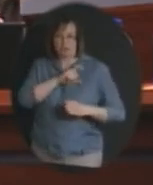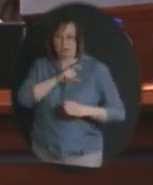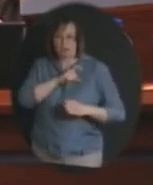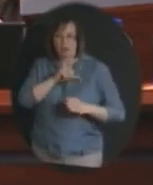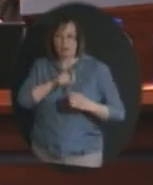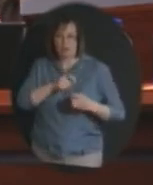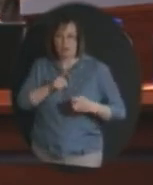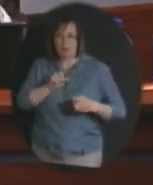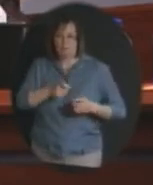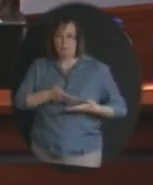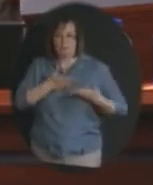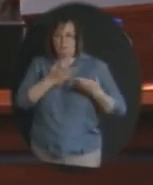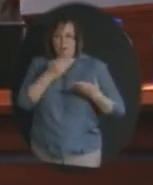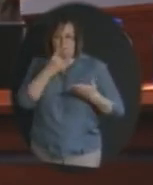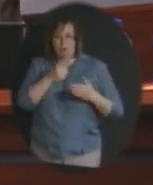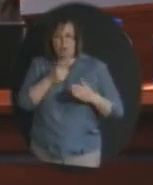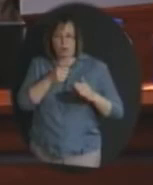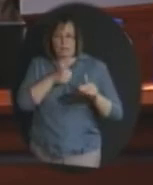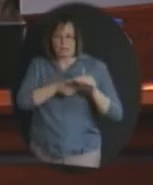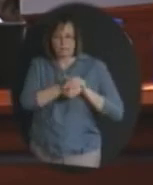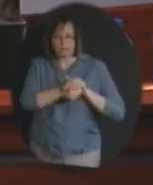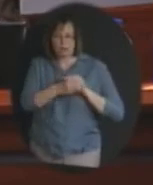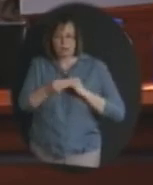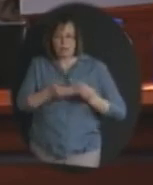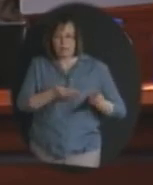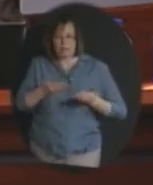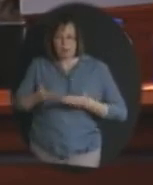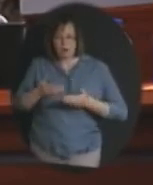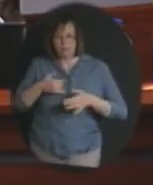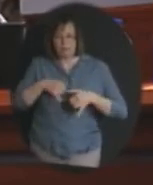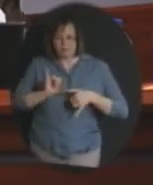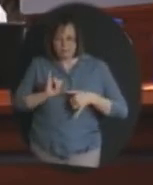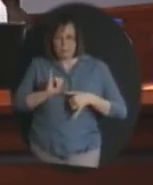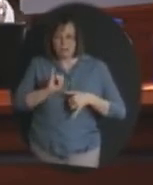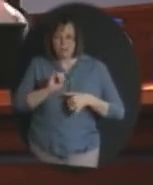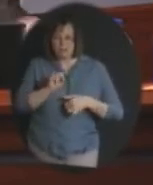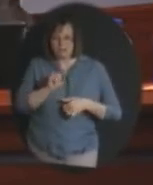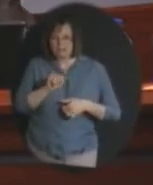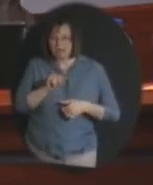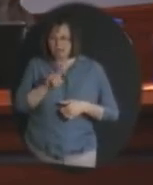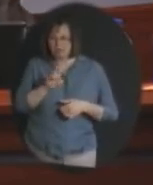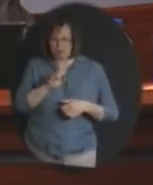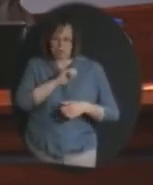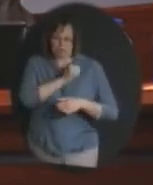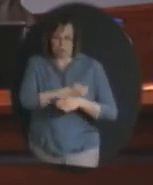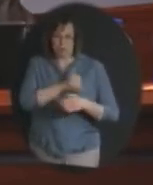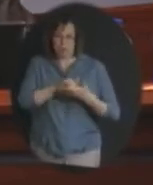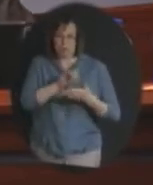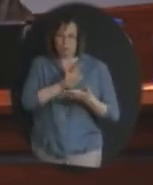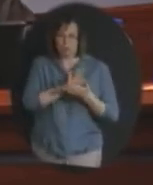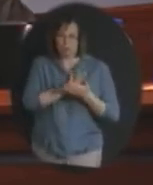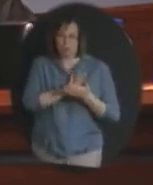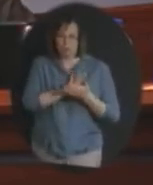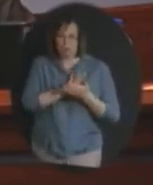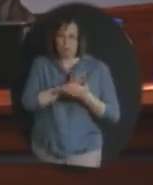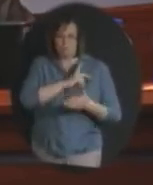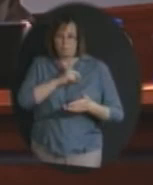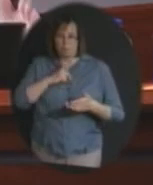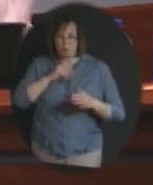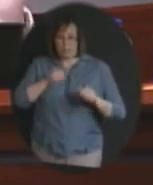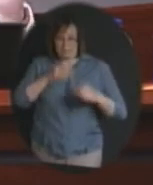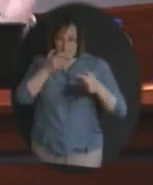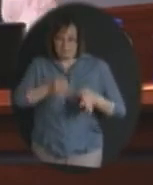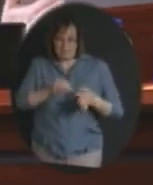have to provide for concealed carry. There's still in statute or authority that school boards can actually decide some of that,